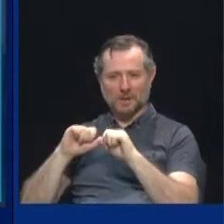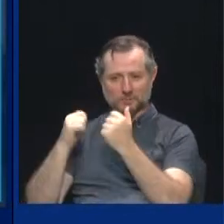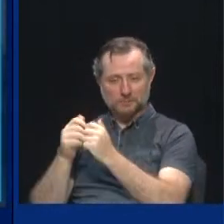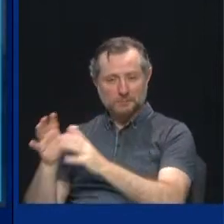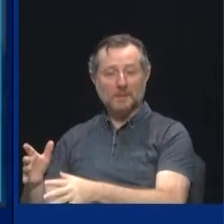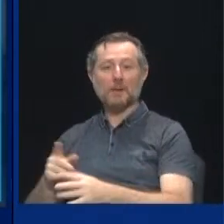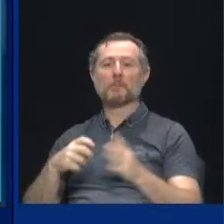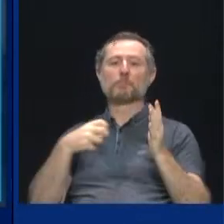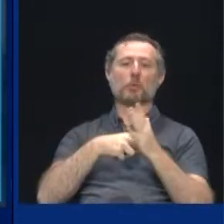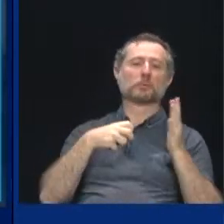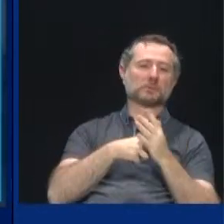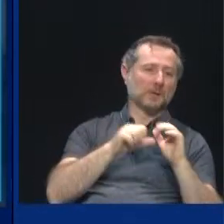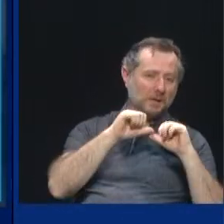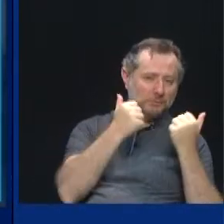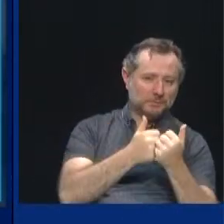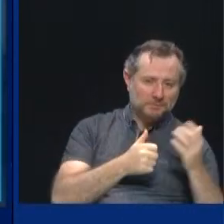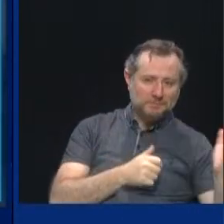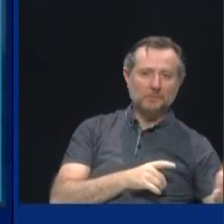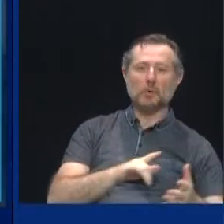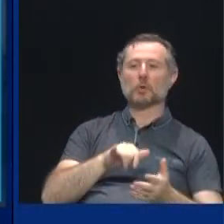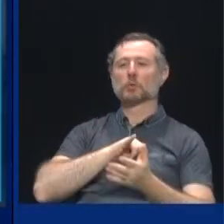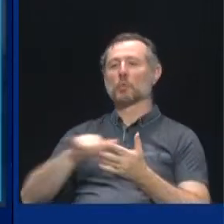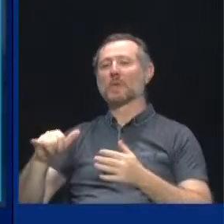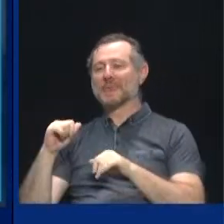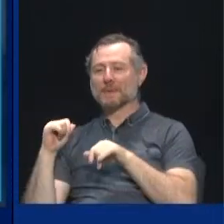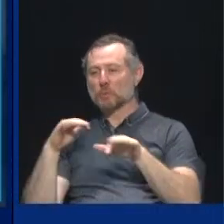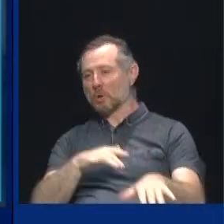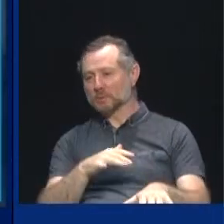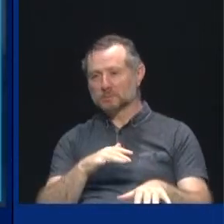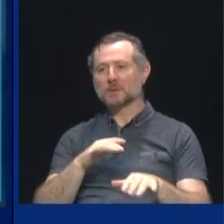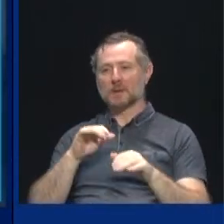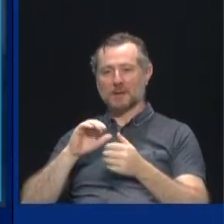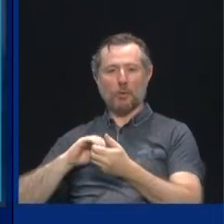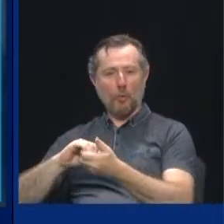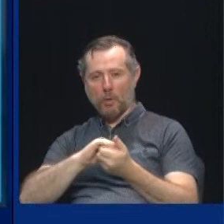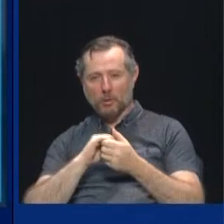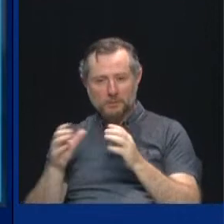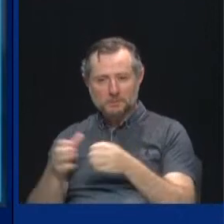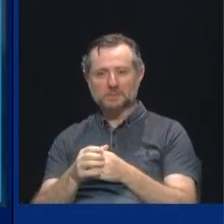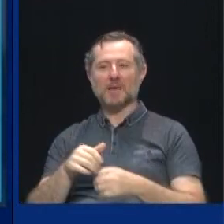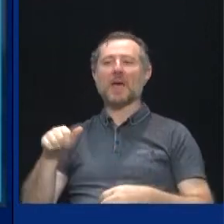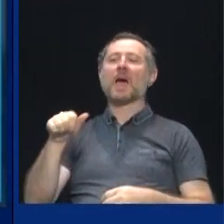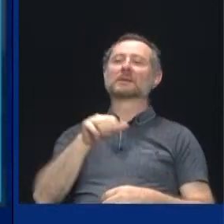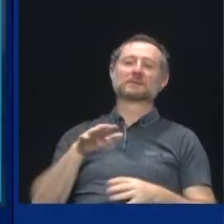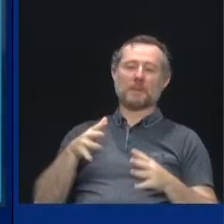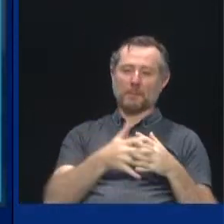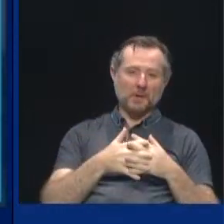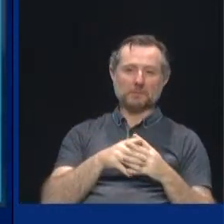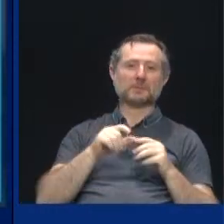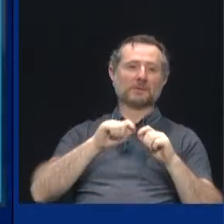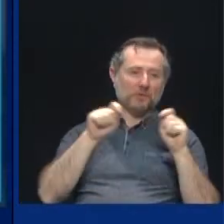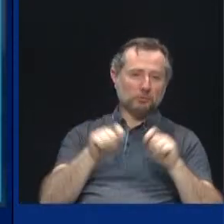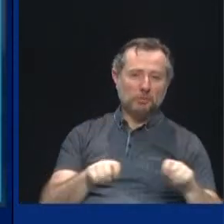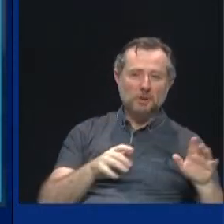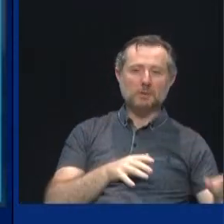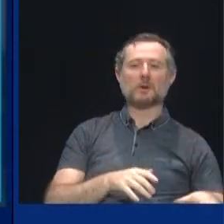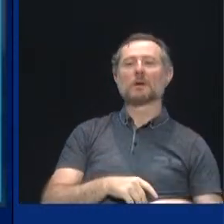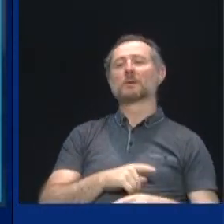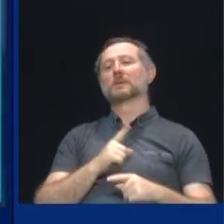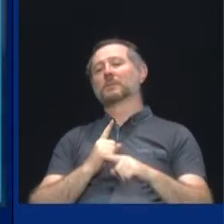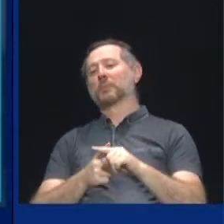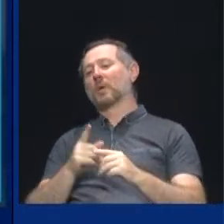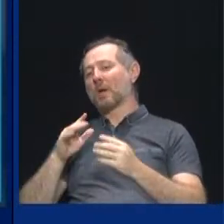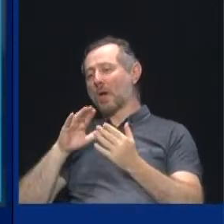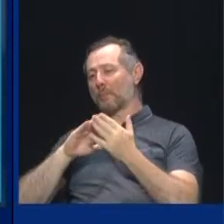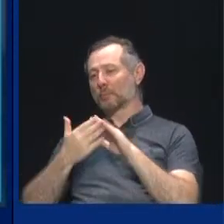the New York Immigration Coalition, the Asian American Federation, the Charles B. Wang Community Center, APICA